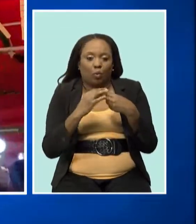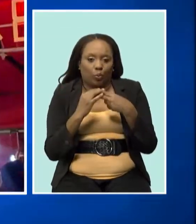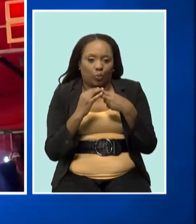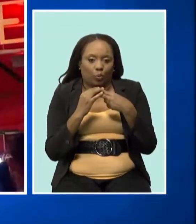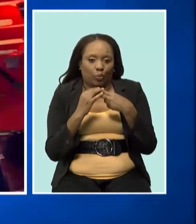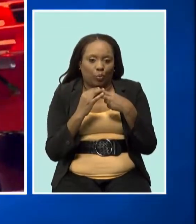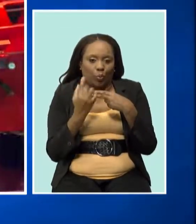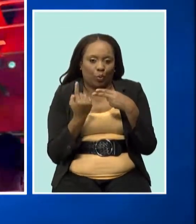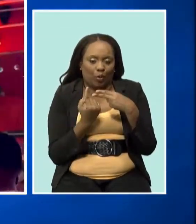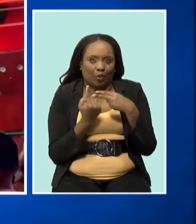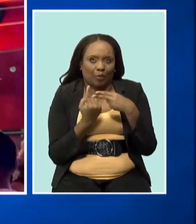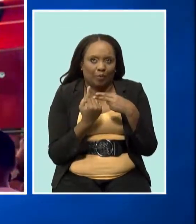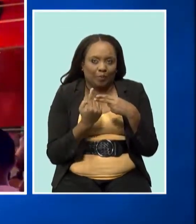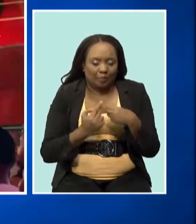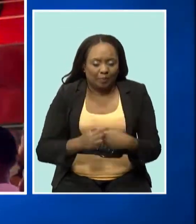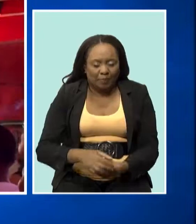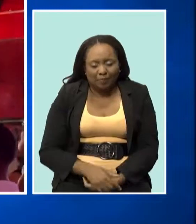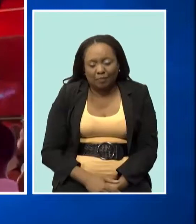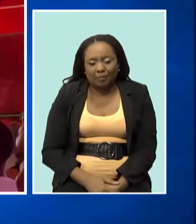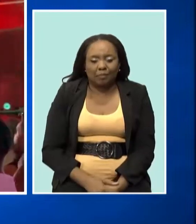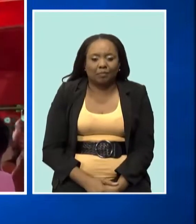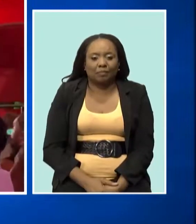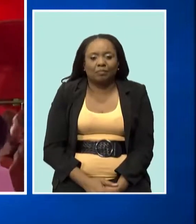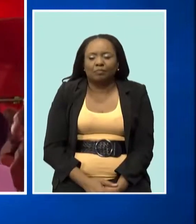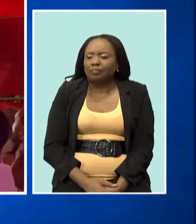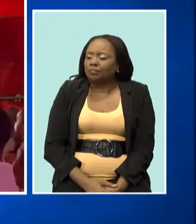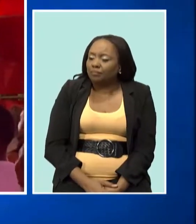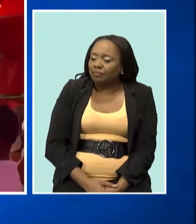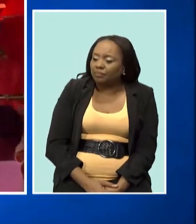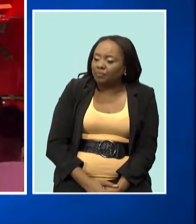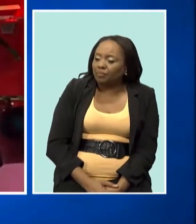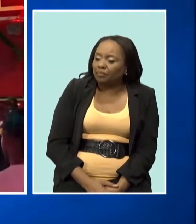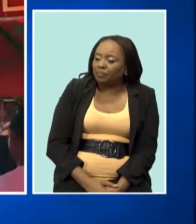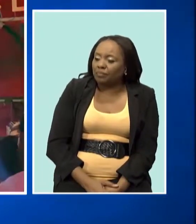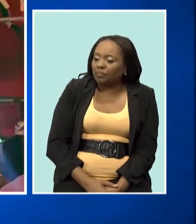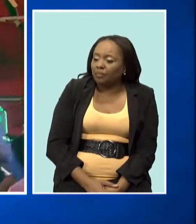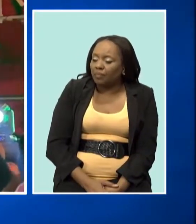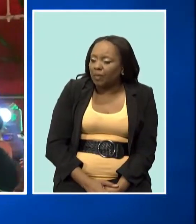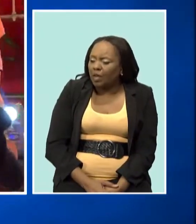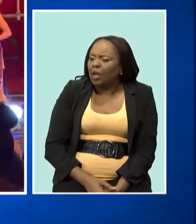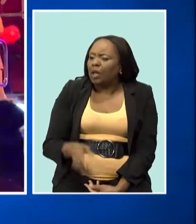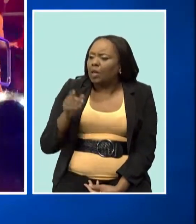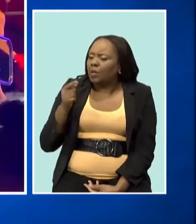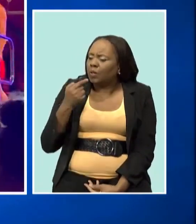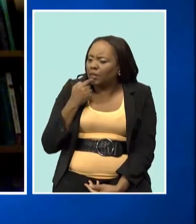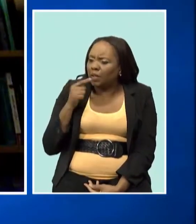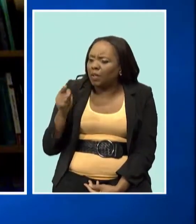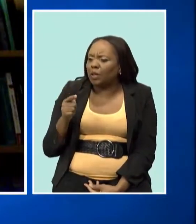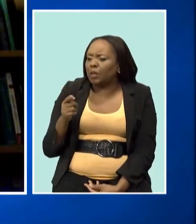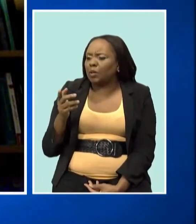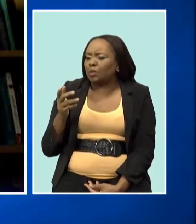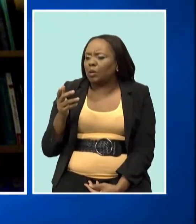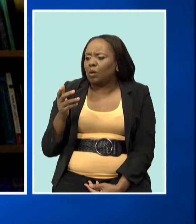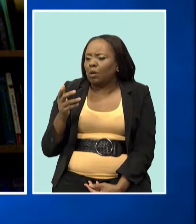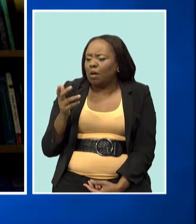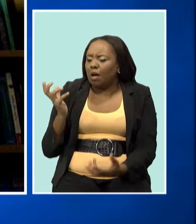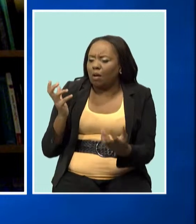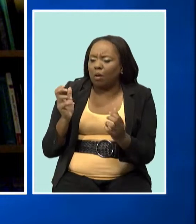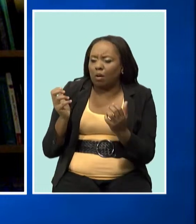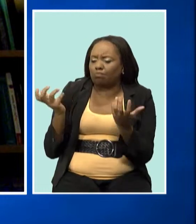us live now to tell us about this early launch for our crop over is director of the band, Ryan Ford. Good to have you on here